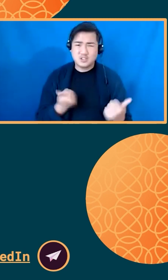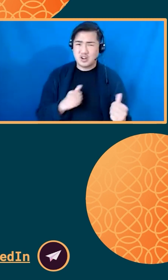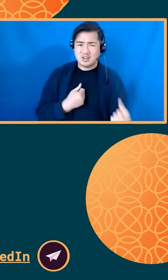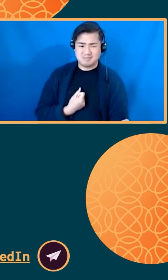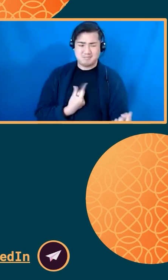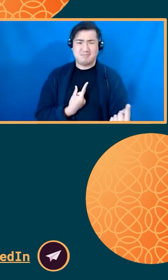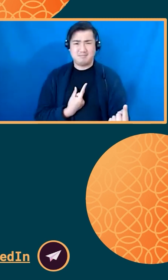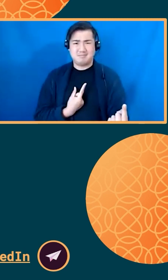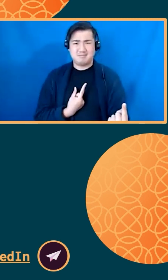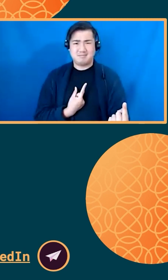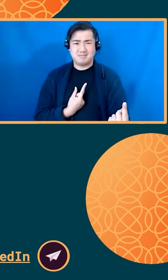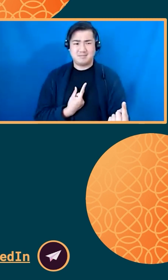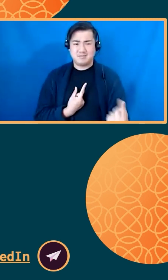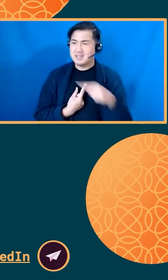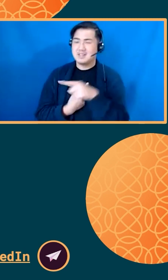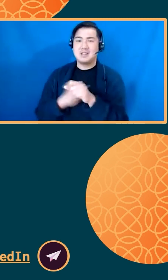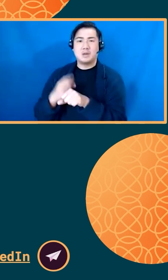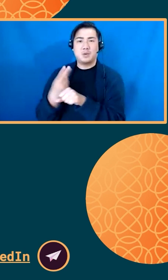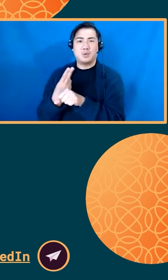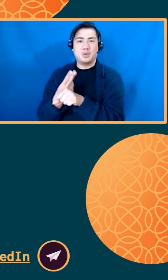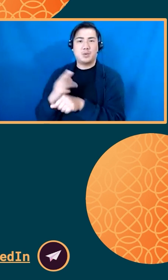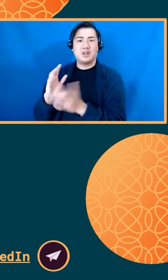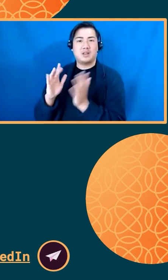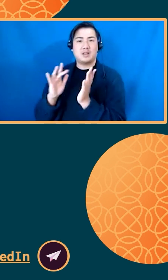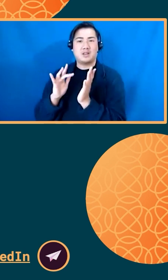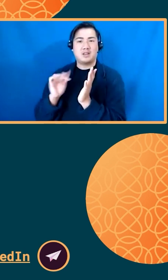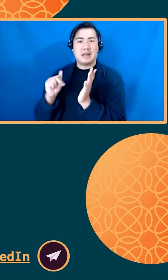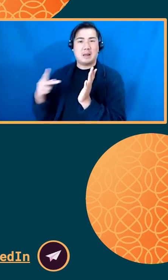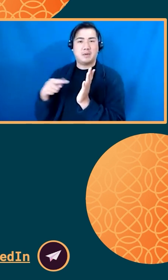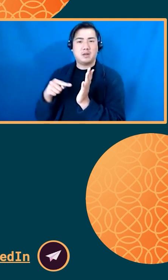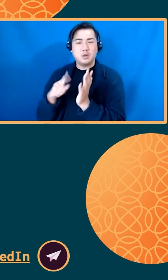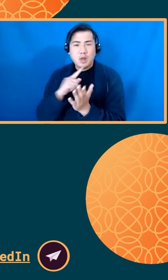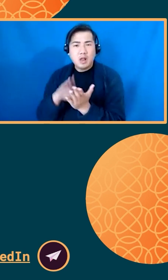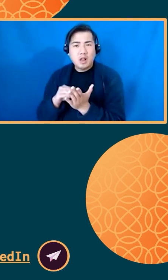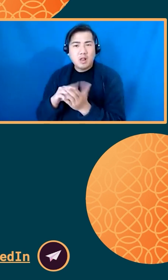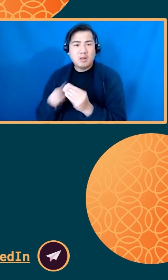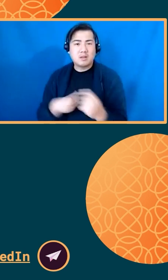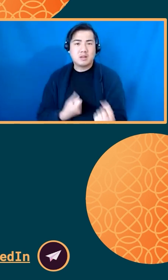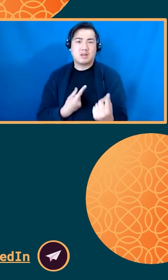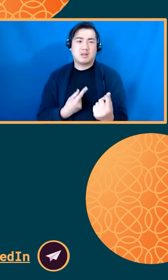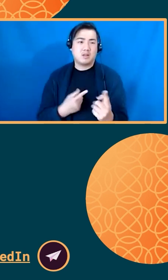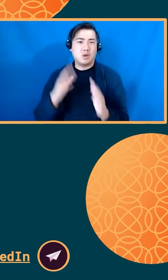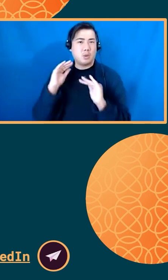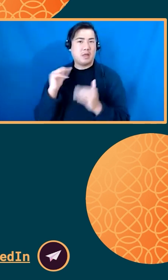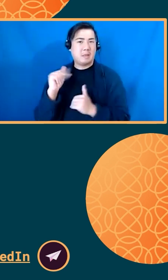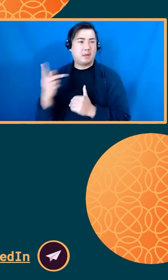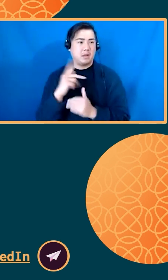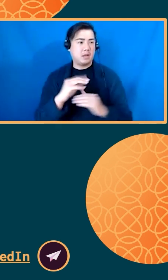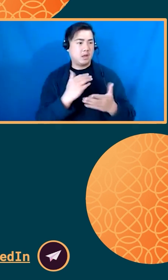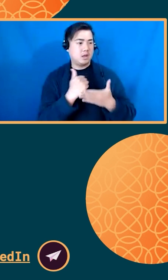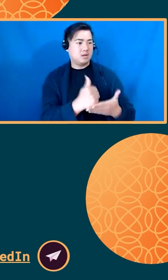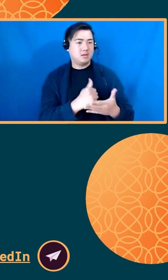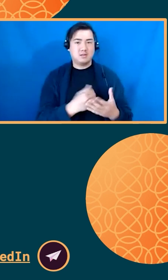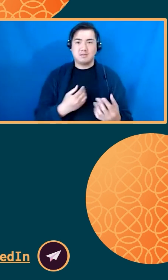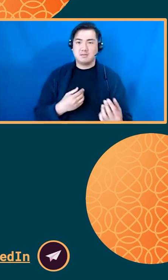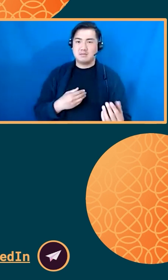muscles within this practice. Empathable is a way to potentially help them cross that divide. Promise me that you're going to